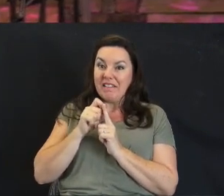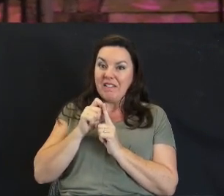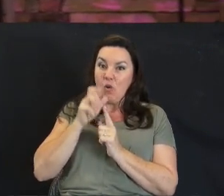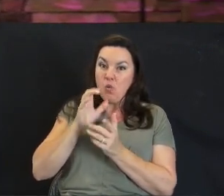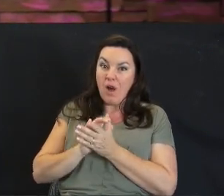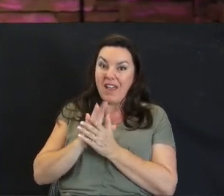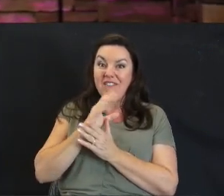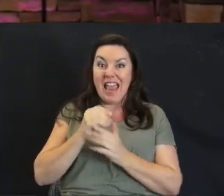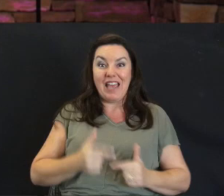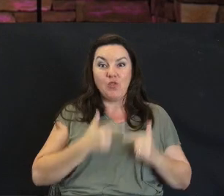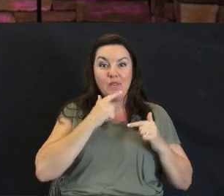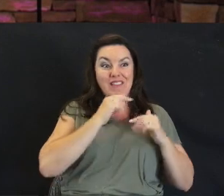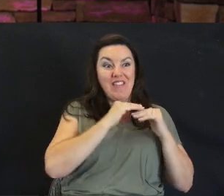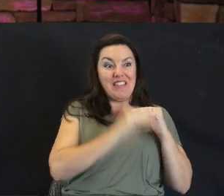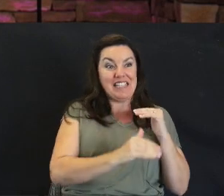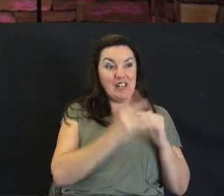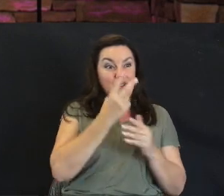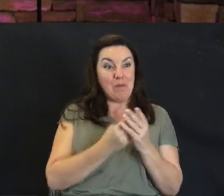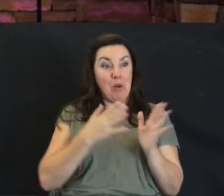desert Okay